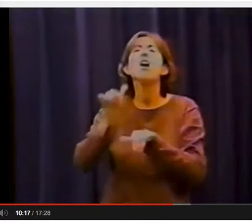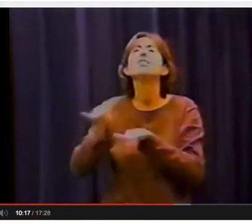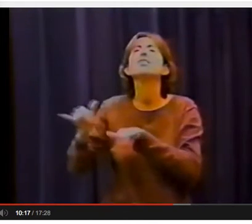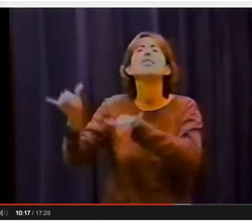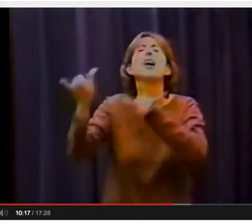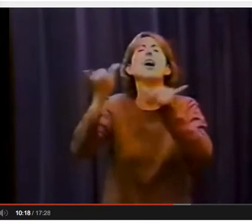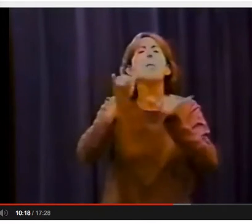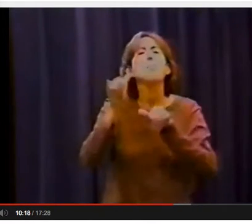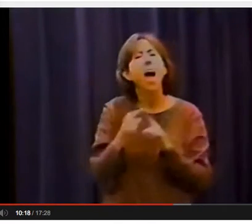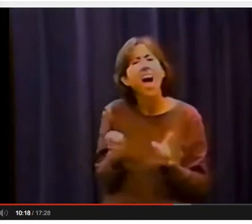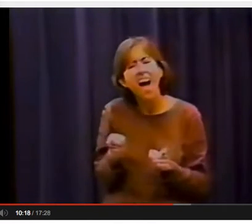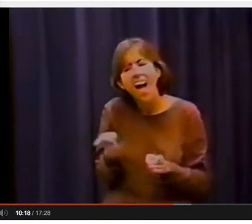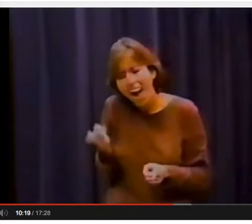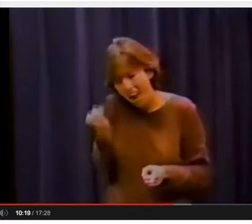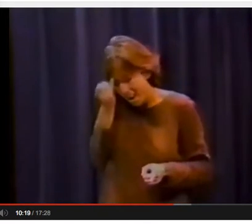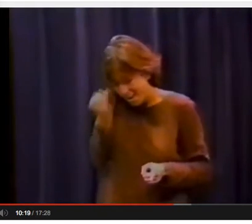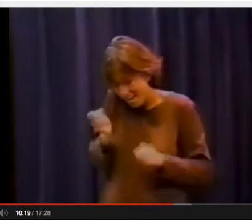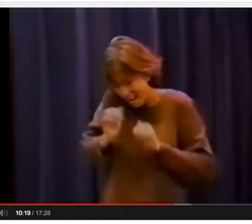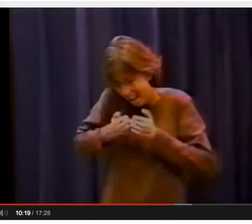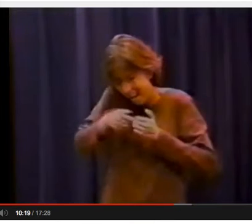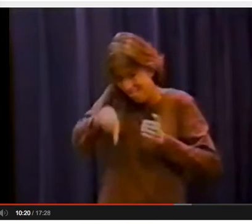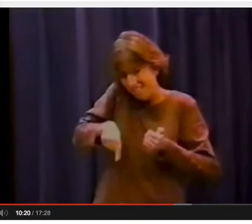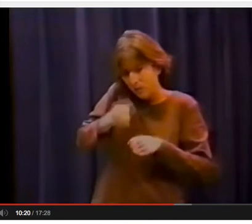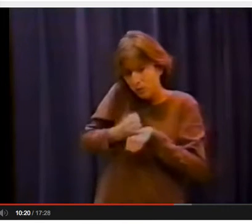understand that.